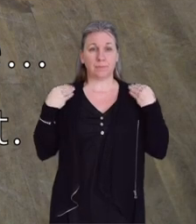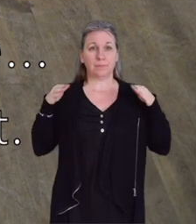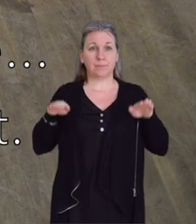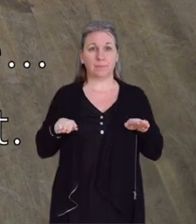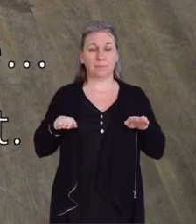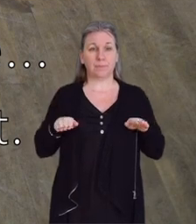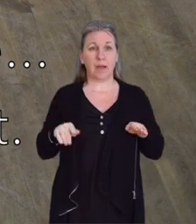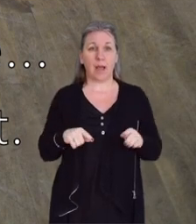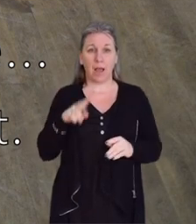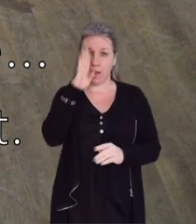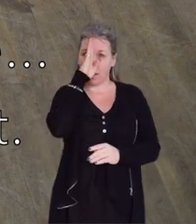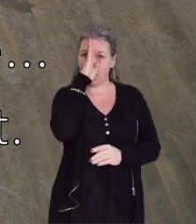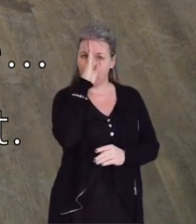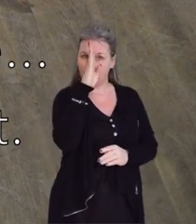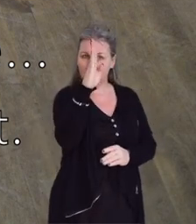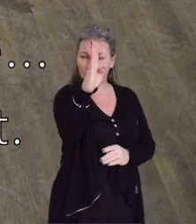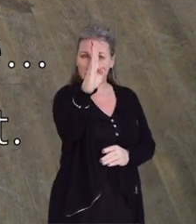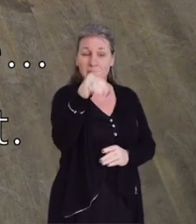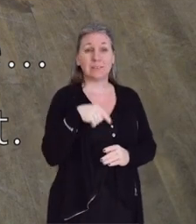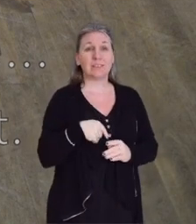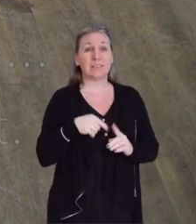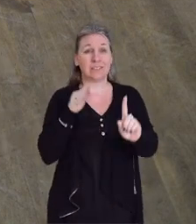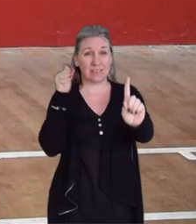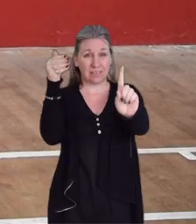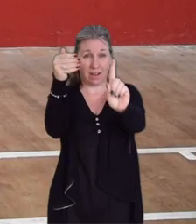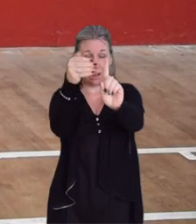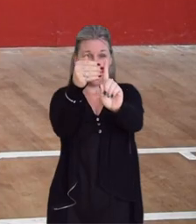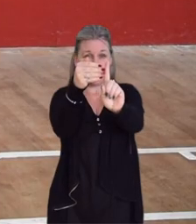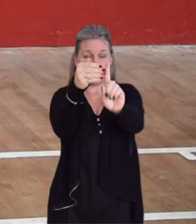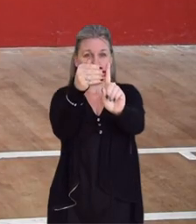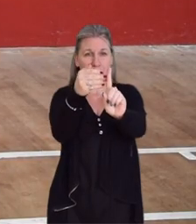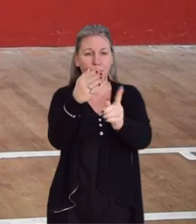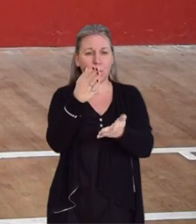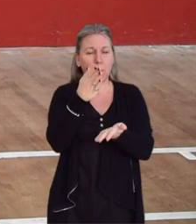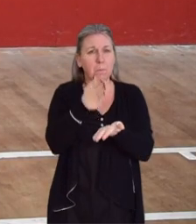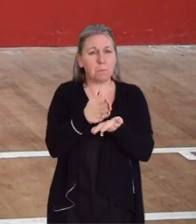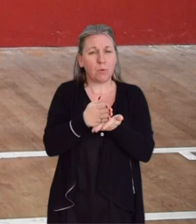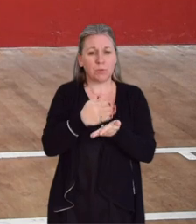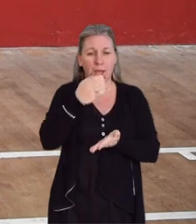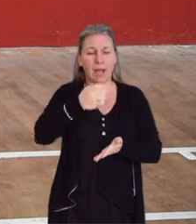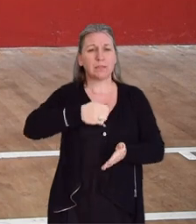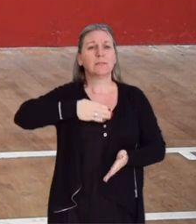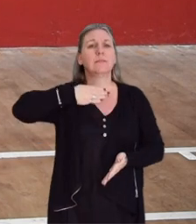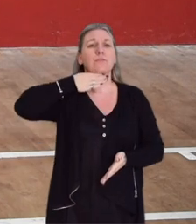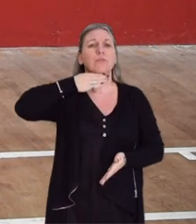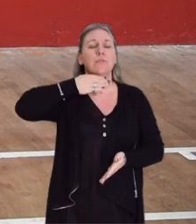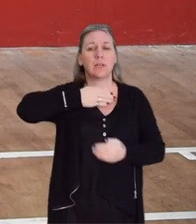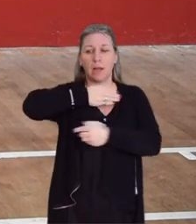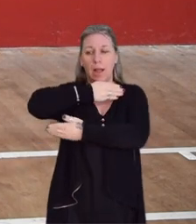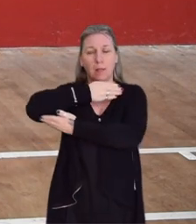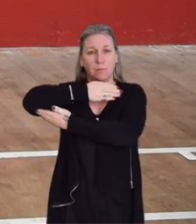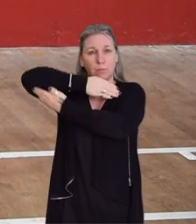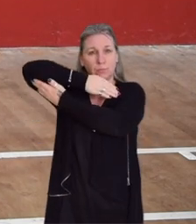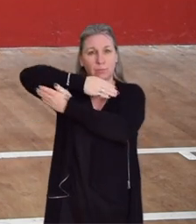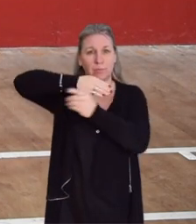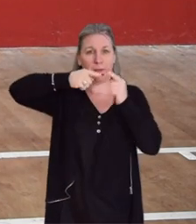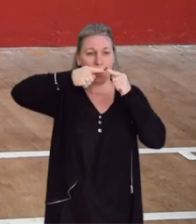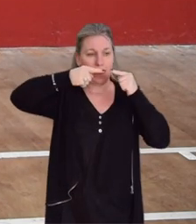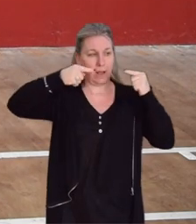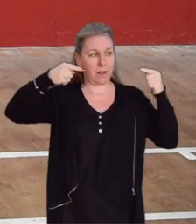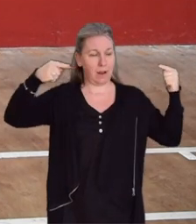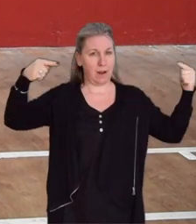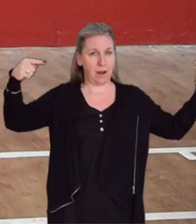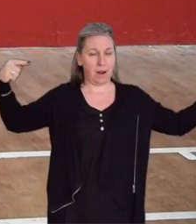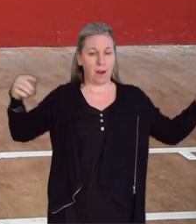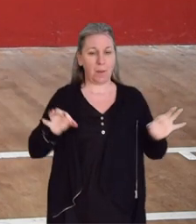apart, sideways onto the targets. The hand is tucked under the chin with the elbow raised to be in line with the bow hand.